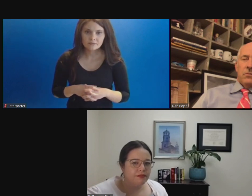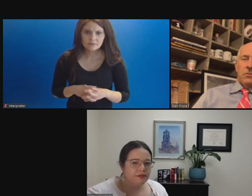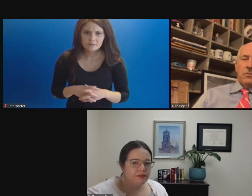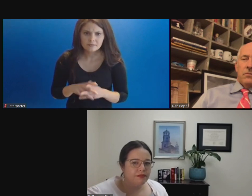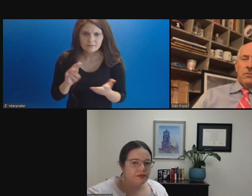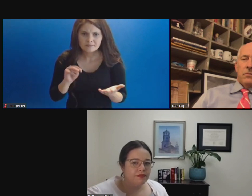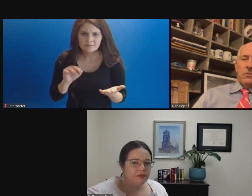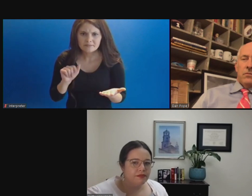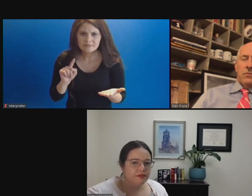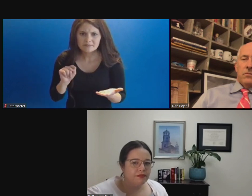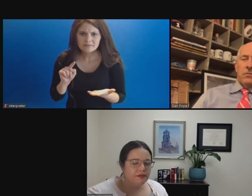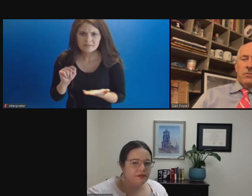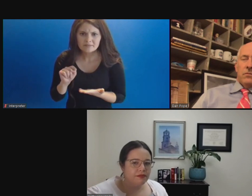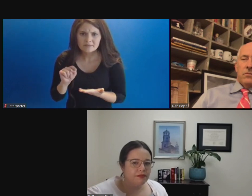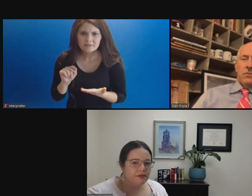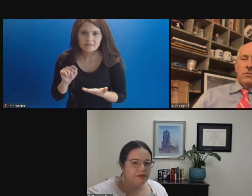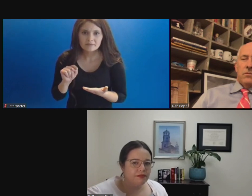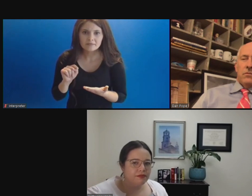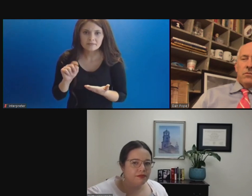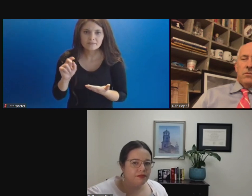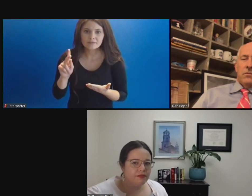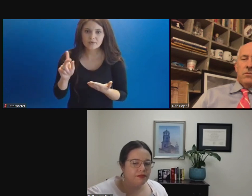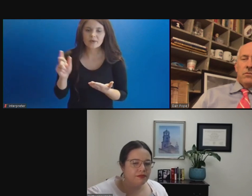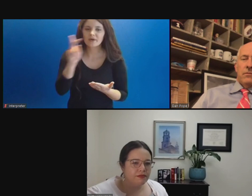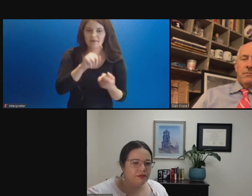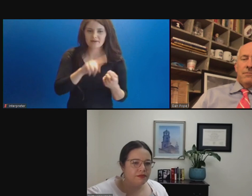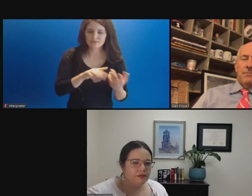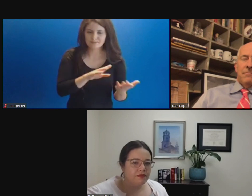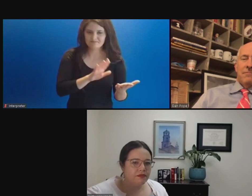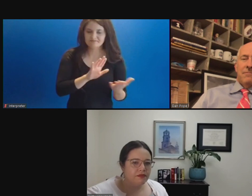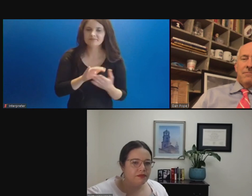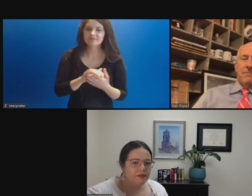Matt? Okay, we'll come back to him.